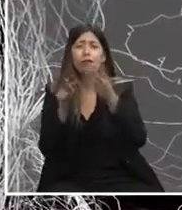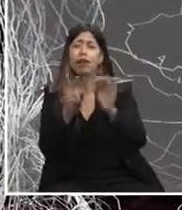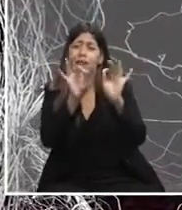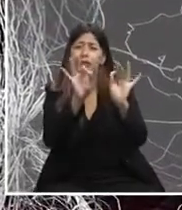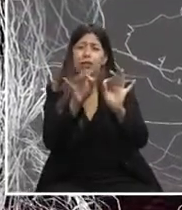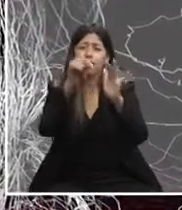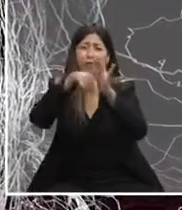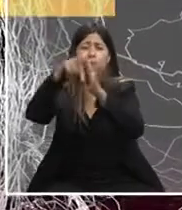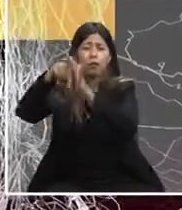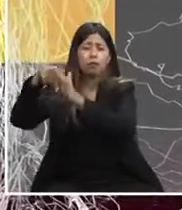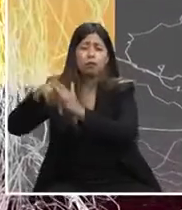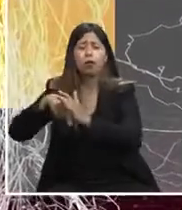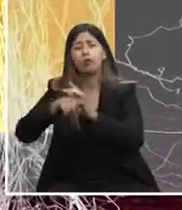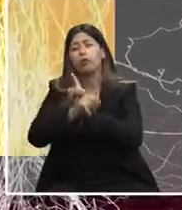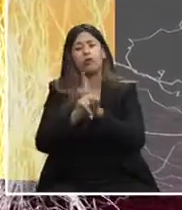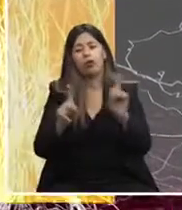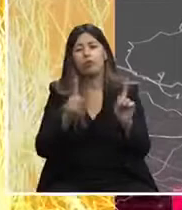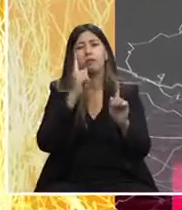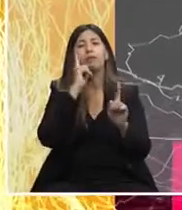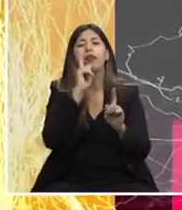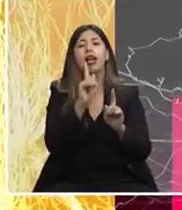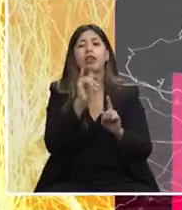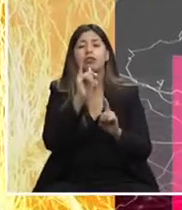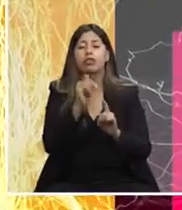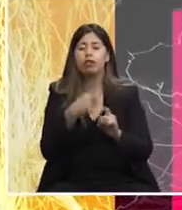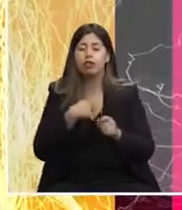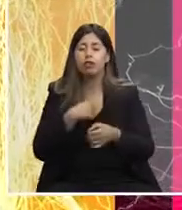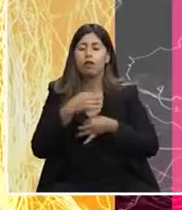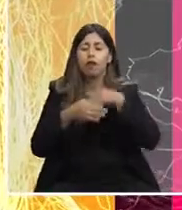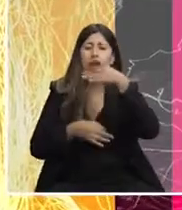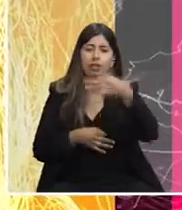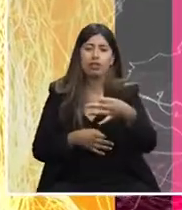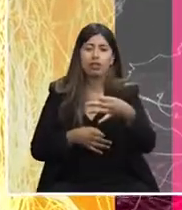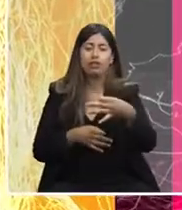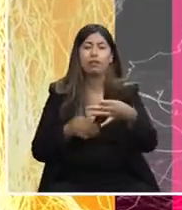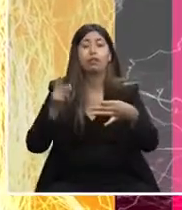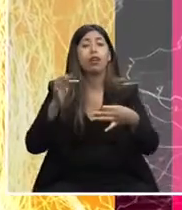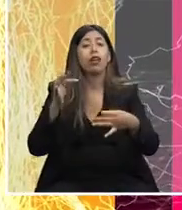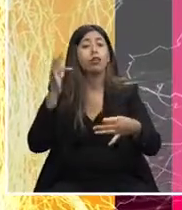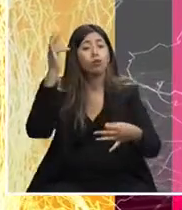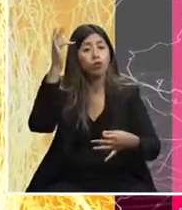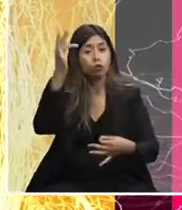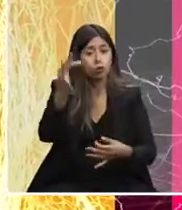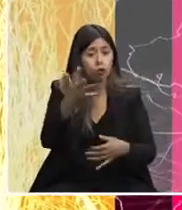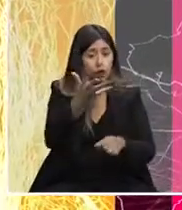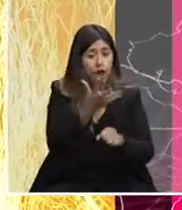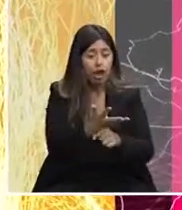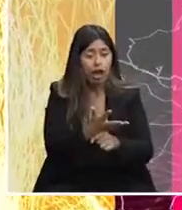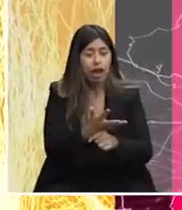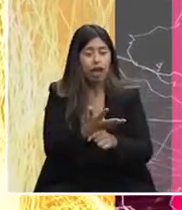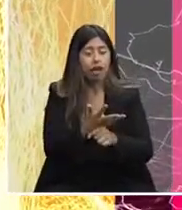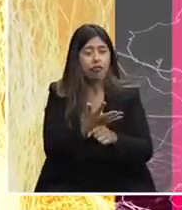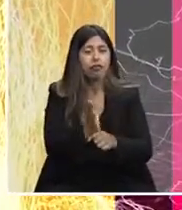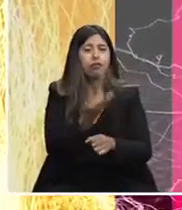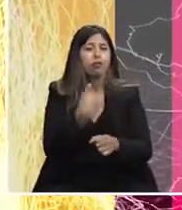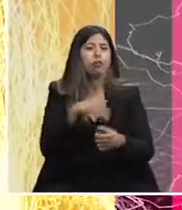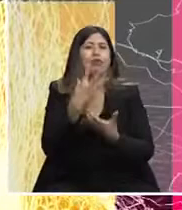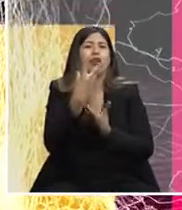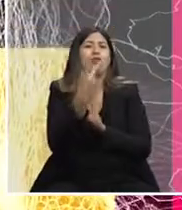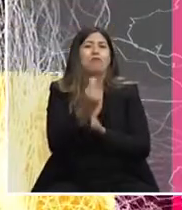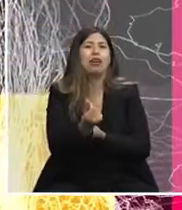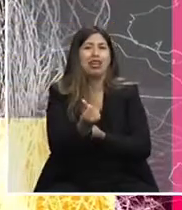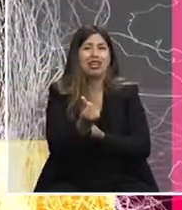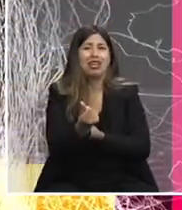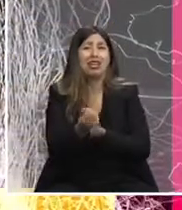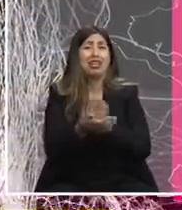The case based on the future is the one that inspires me most. If all goes well, human history is just